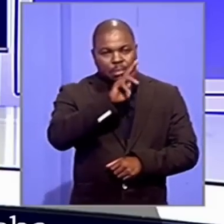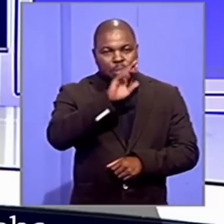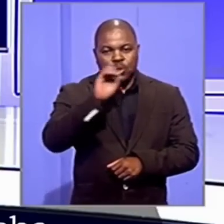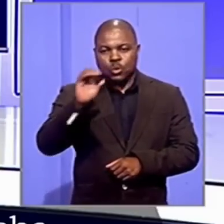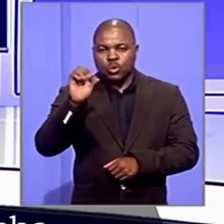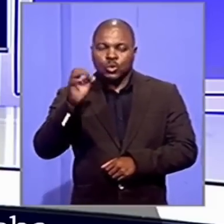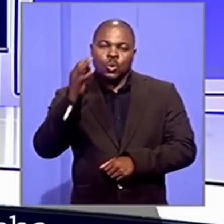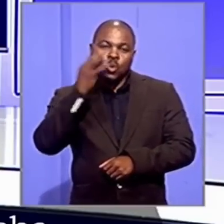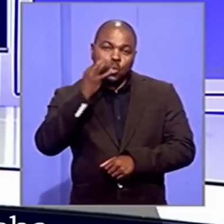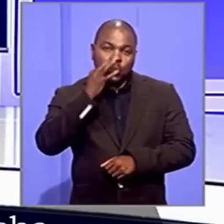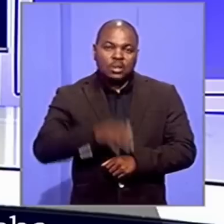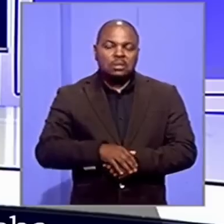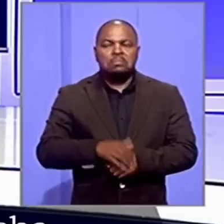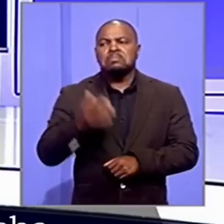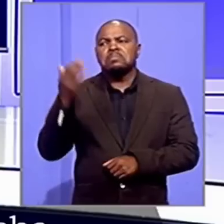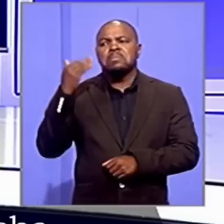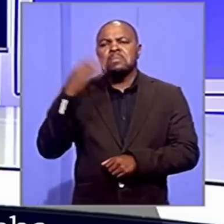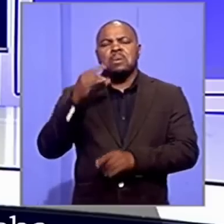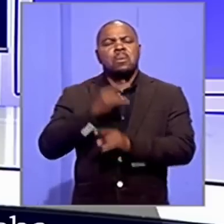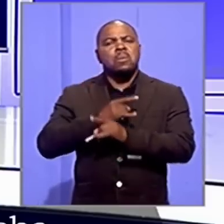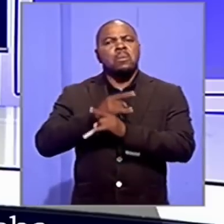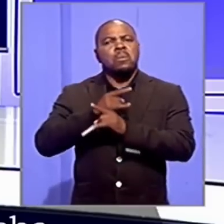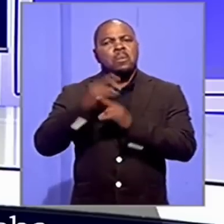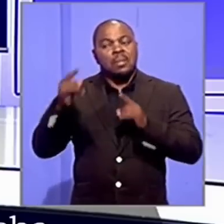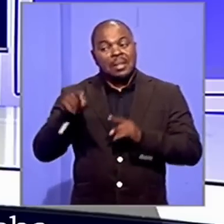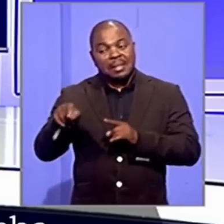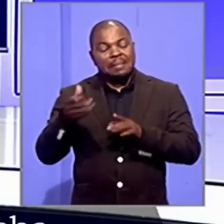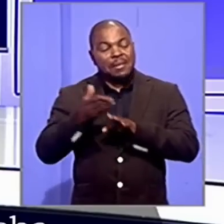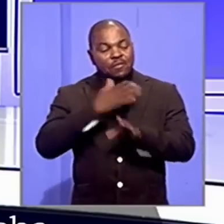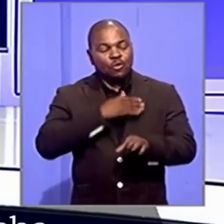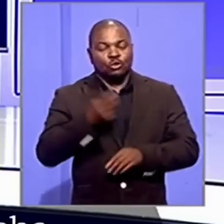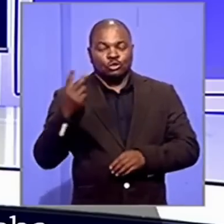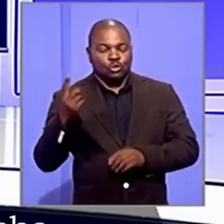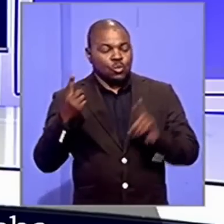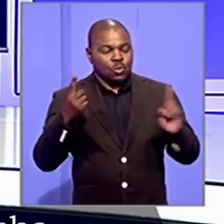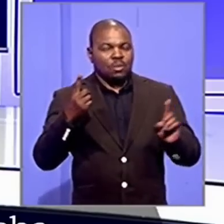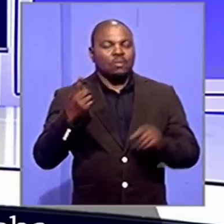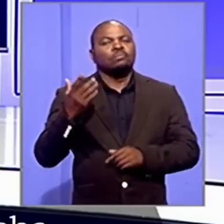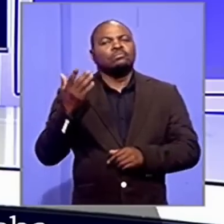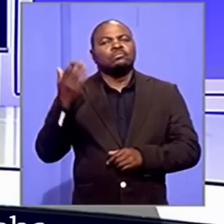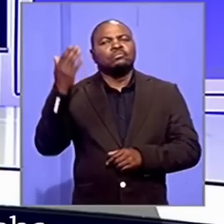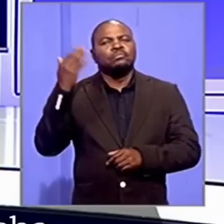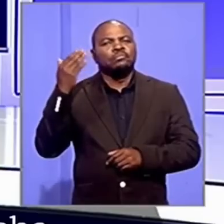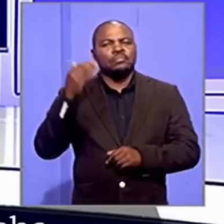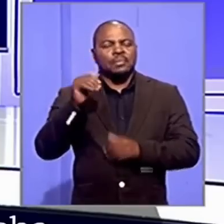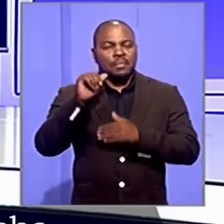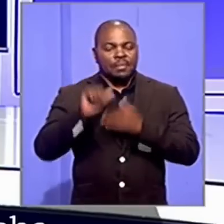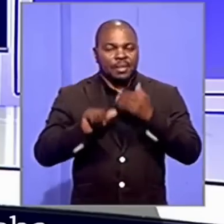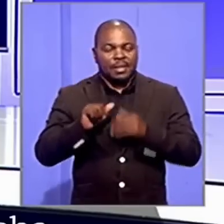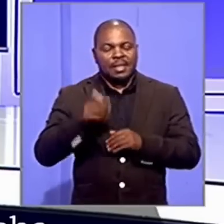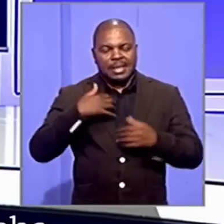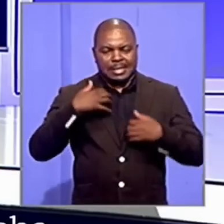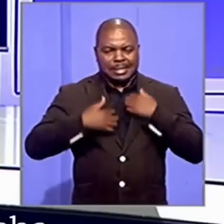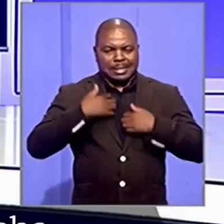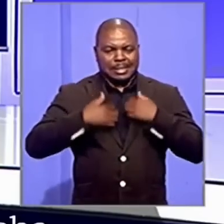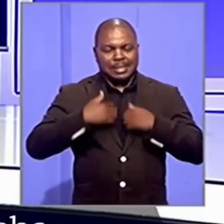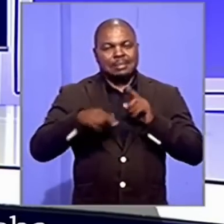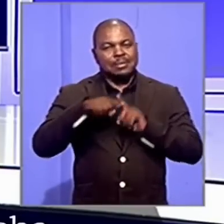ya bona ya dino tše pedi go ete kgahlanong le the Atlas Lions kgweding ya Phupu e tla ba nea